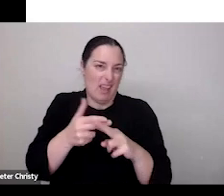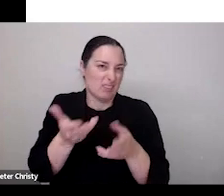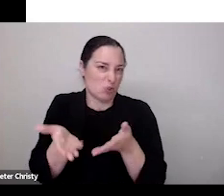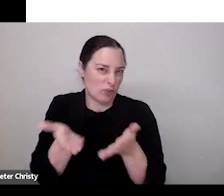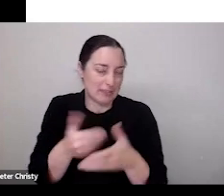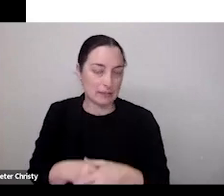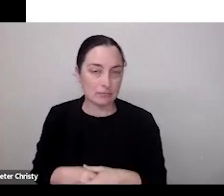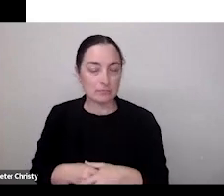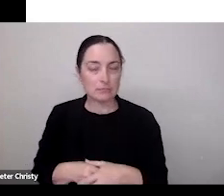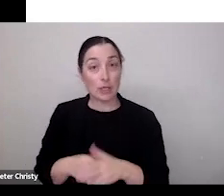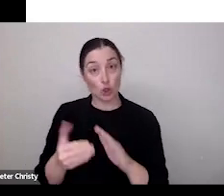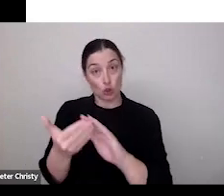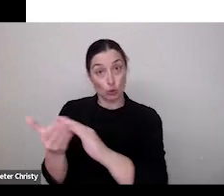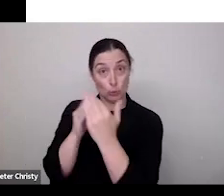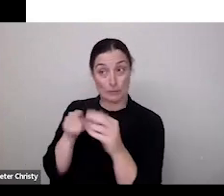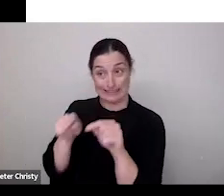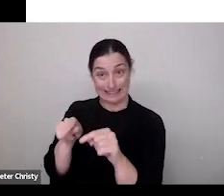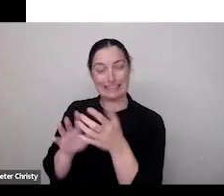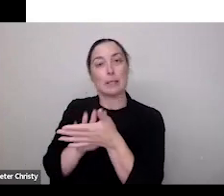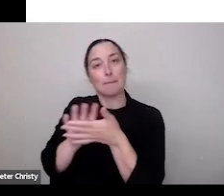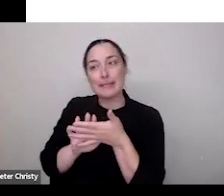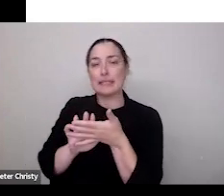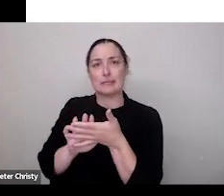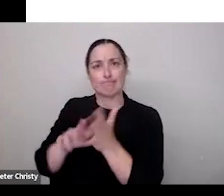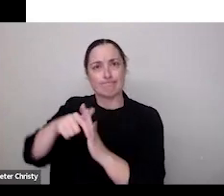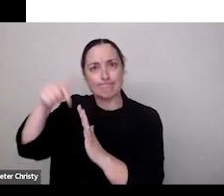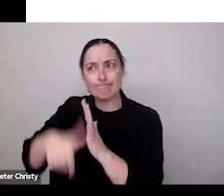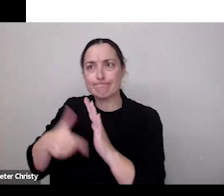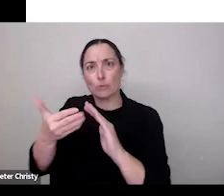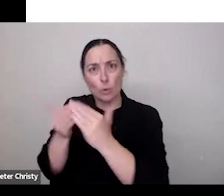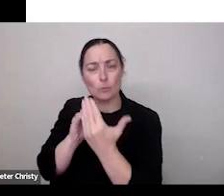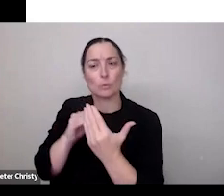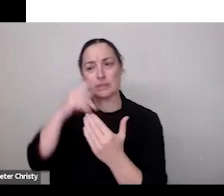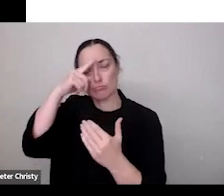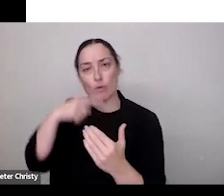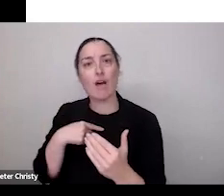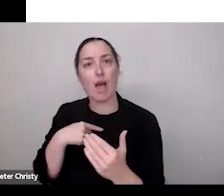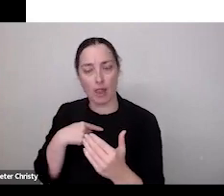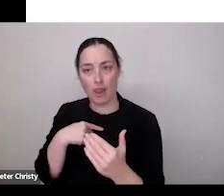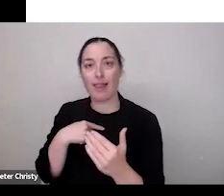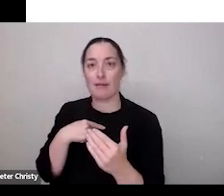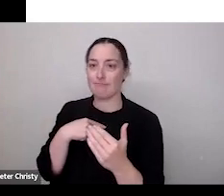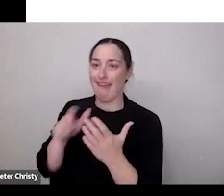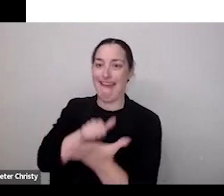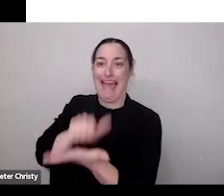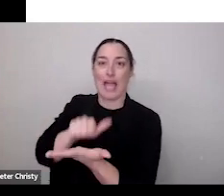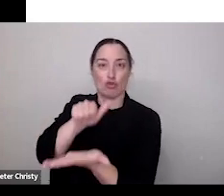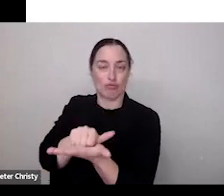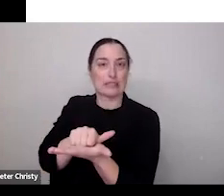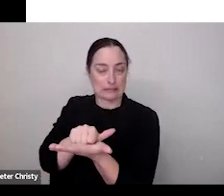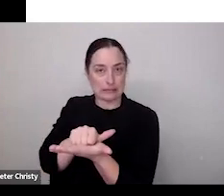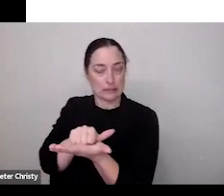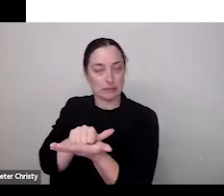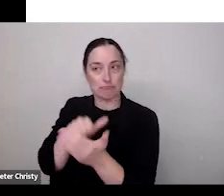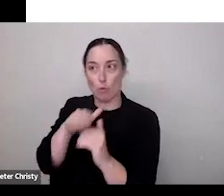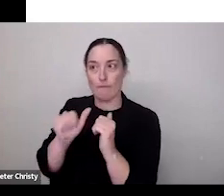us. And at the community level, it's about developing comprehensive community profiles that are accurate in their data and particularly